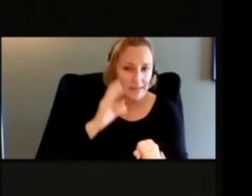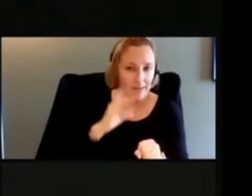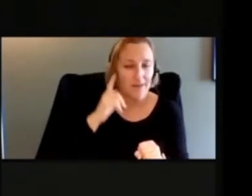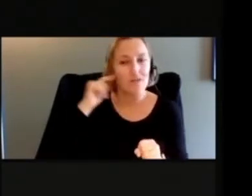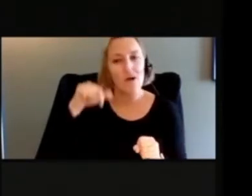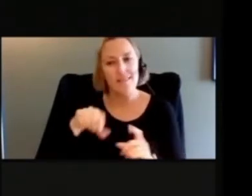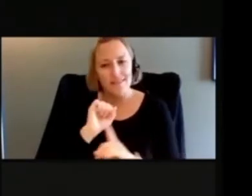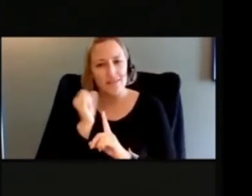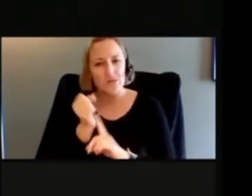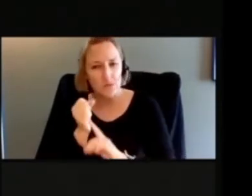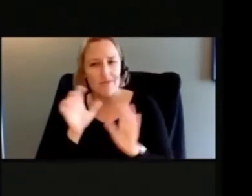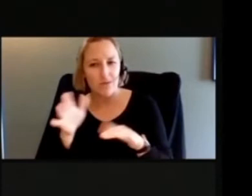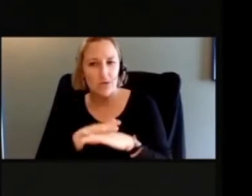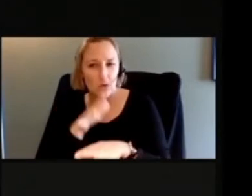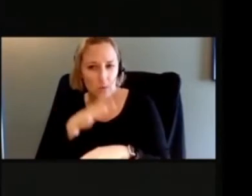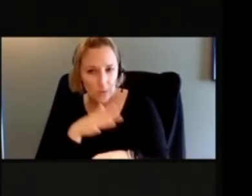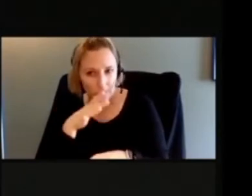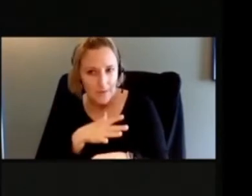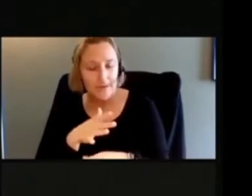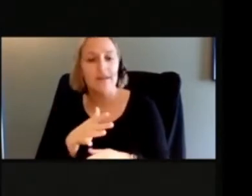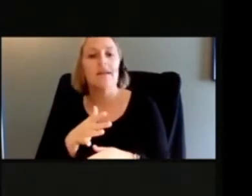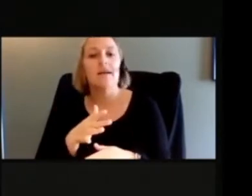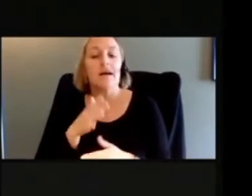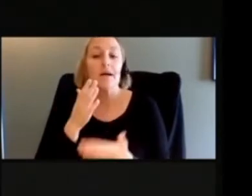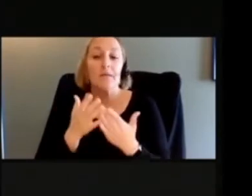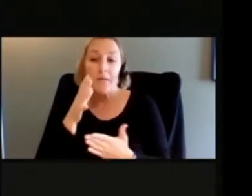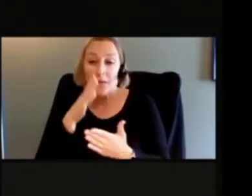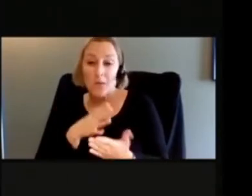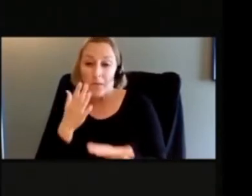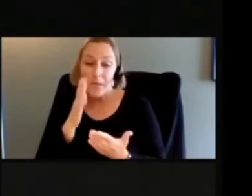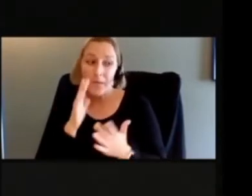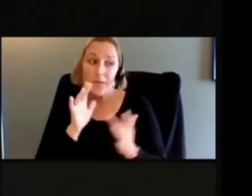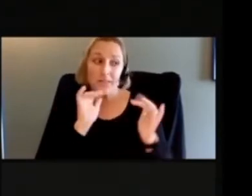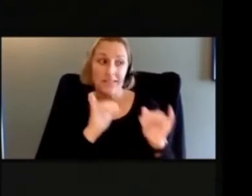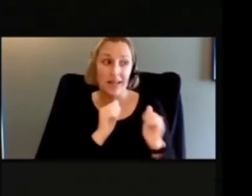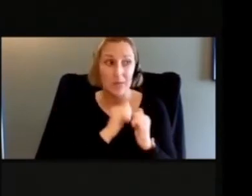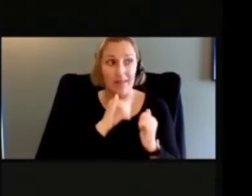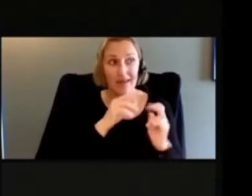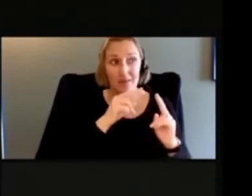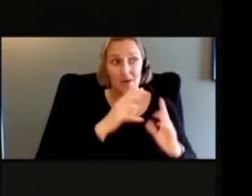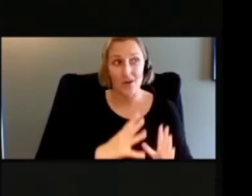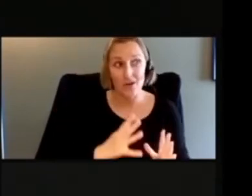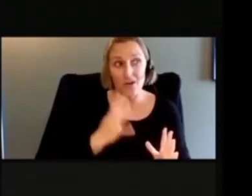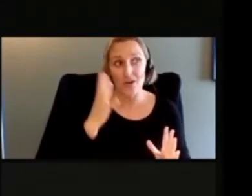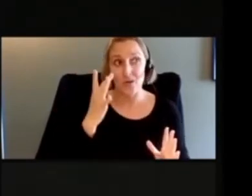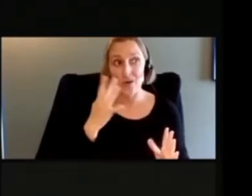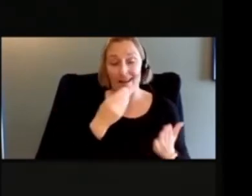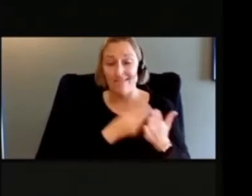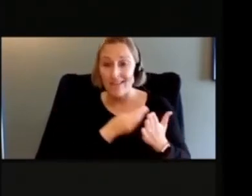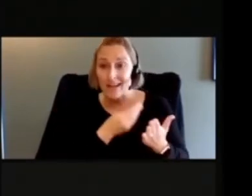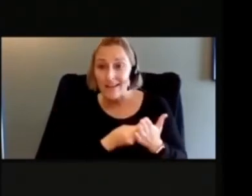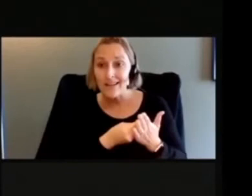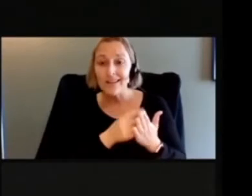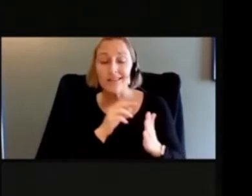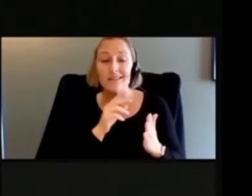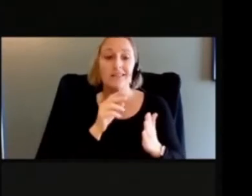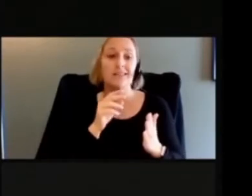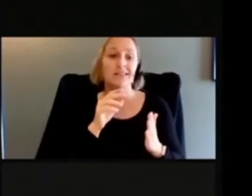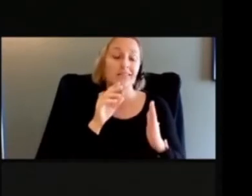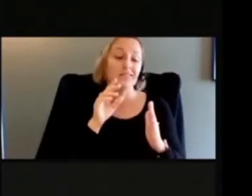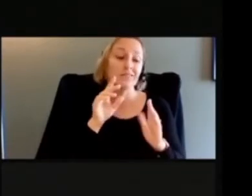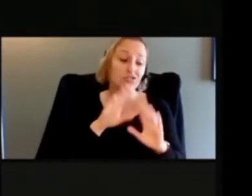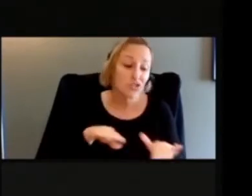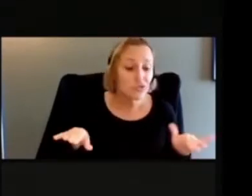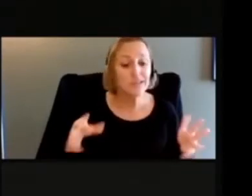women. Might stay with an abusive partner, not only for themselves from a financial standpoint, but also for their